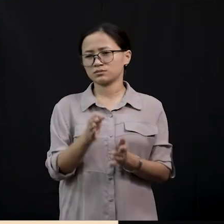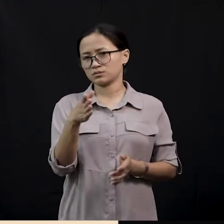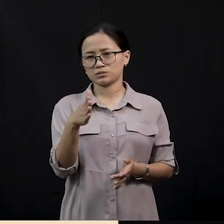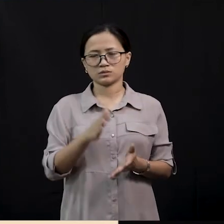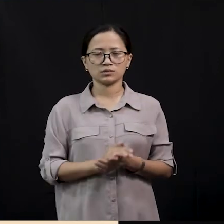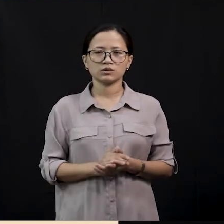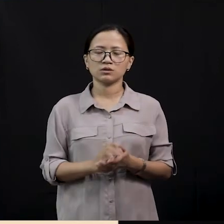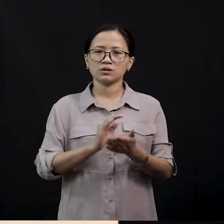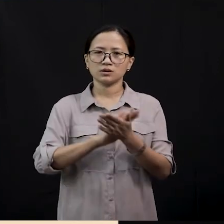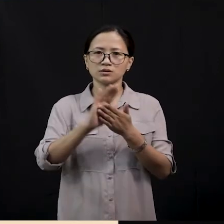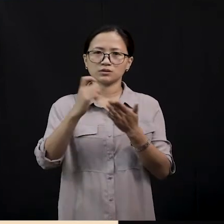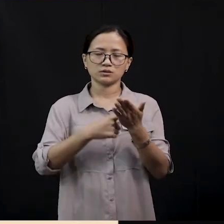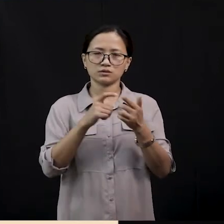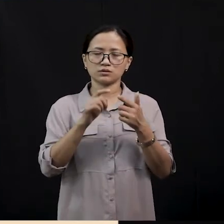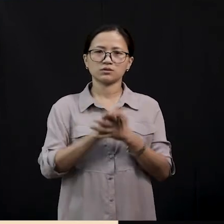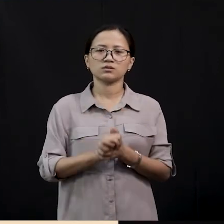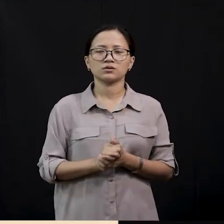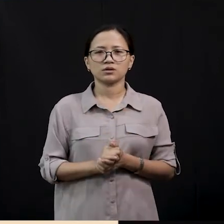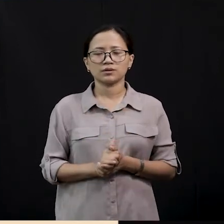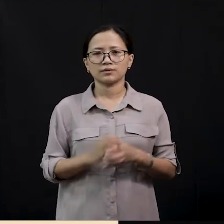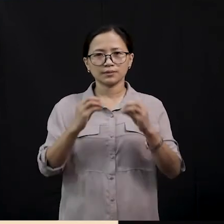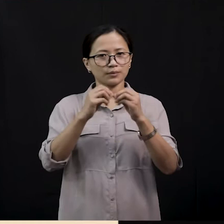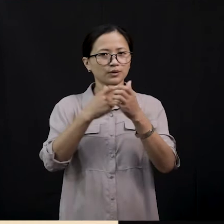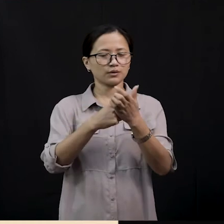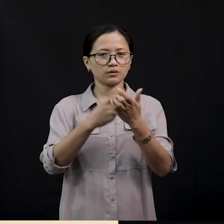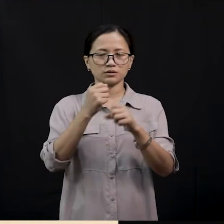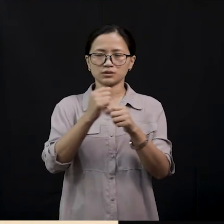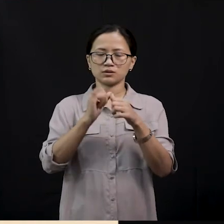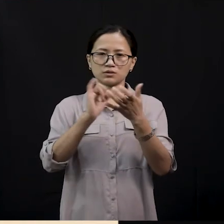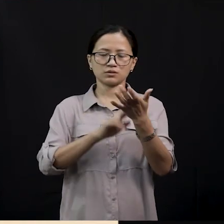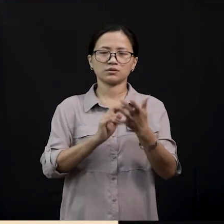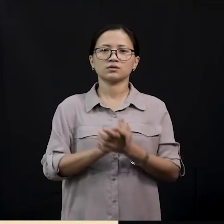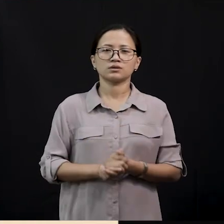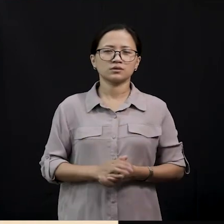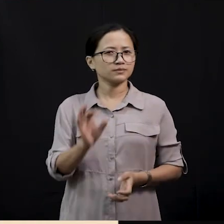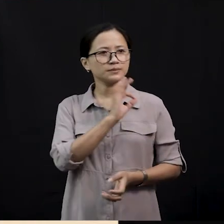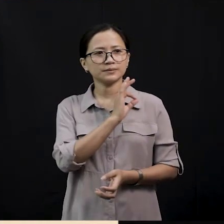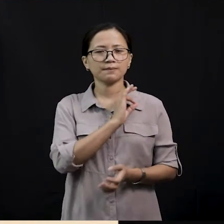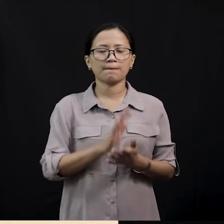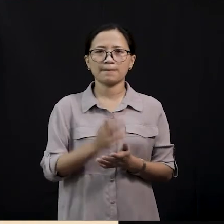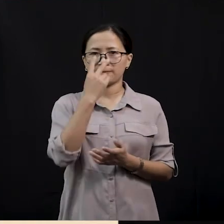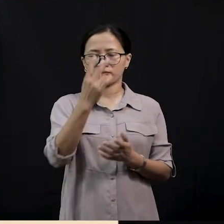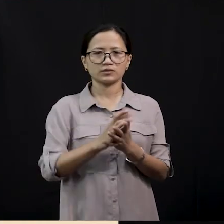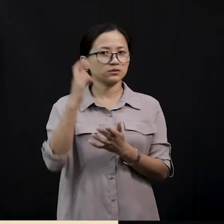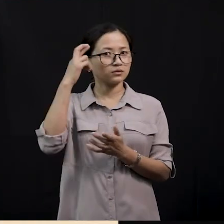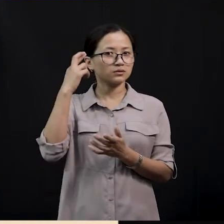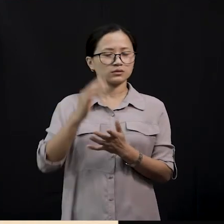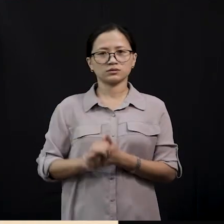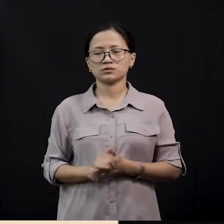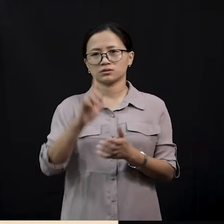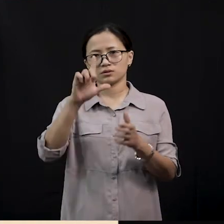nothing. I'm going to hire you with nothing. Now that was the bargain. Interestingly, he seemed to recognize